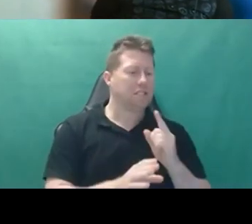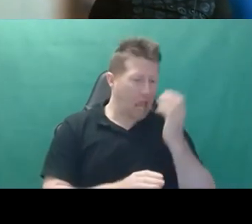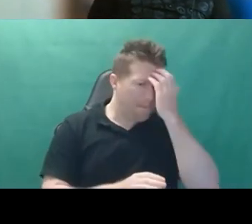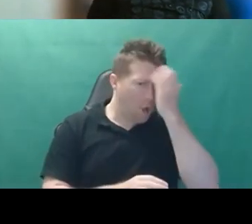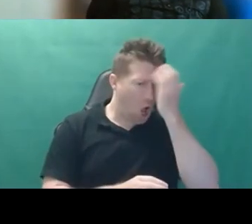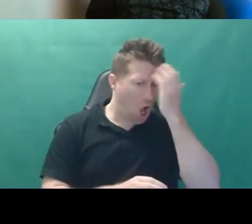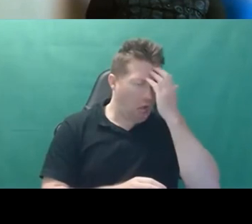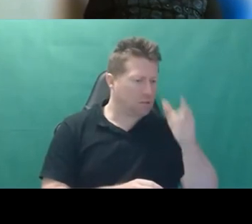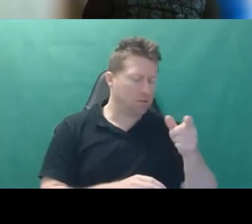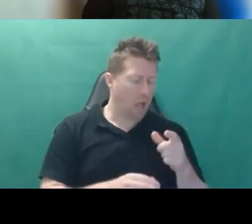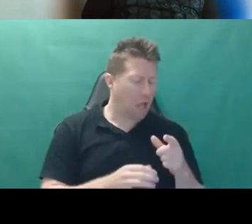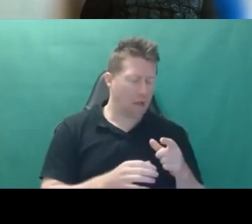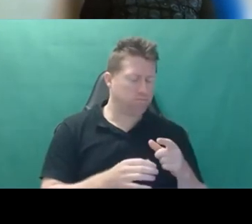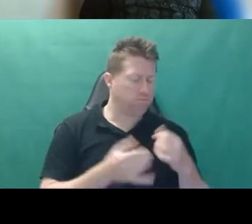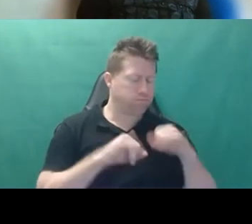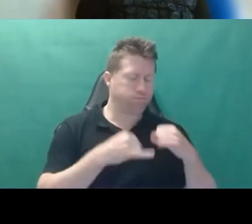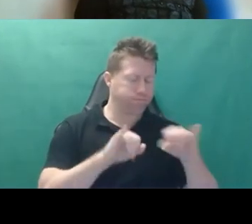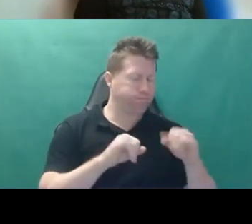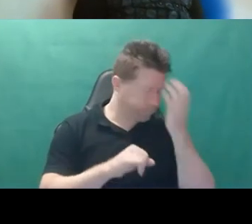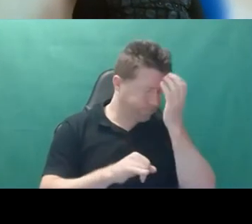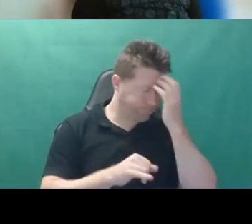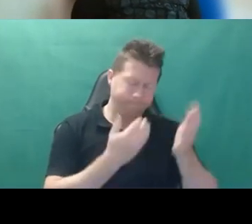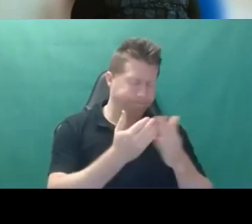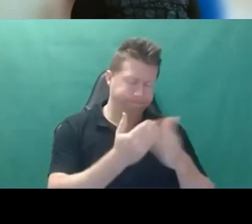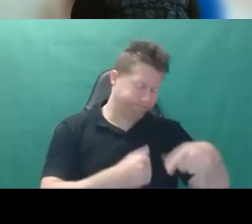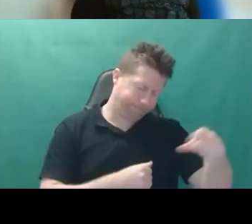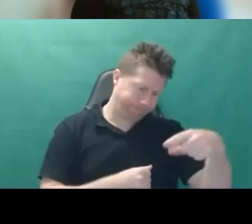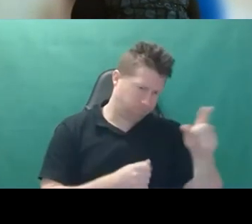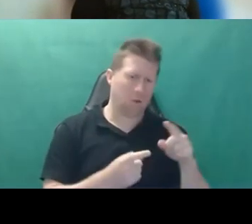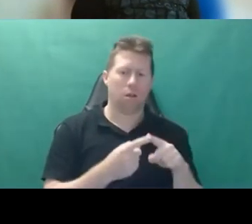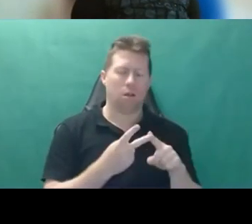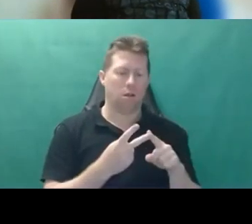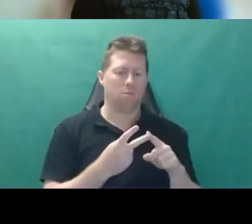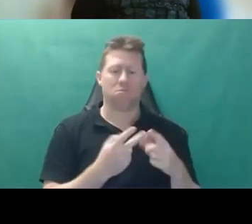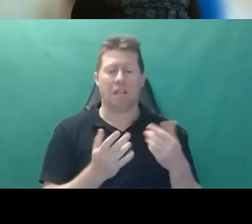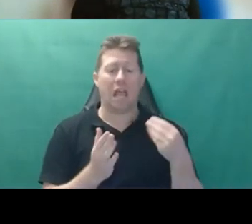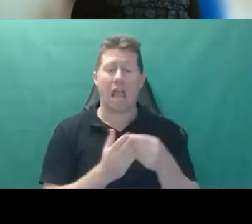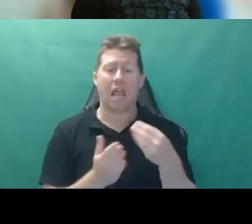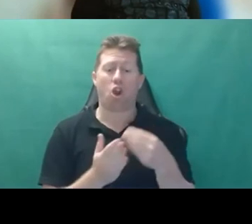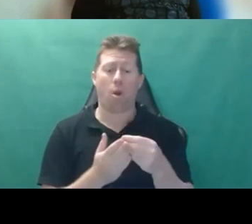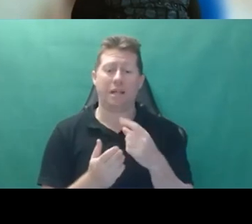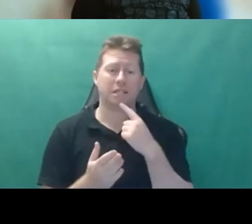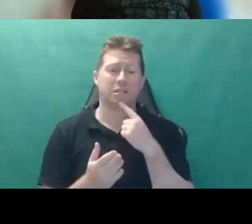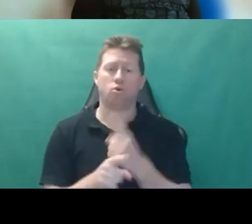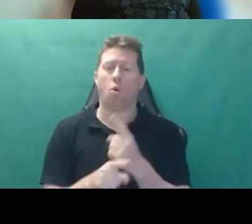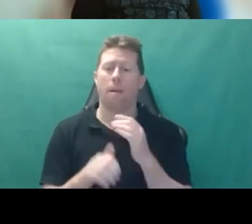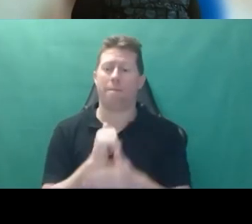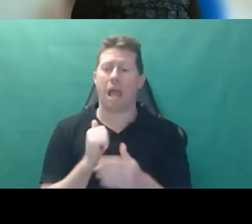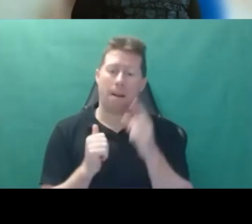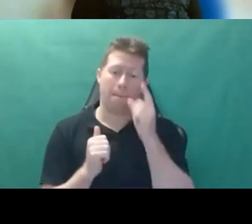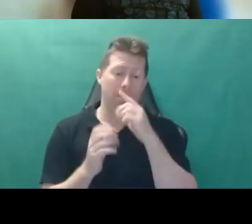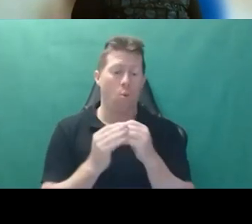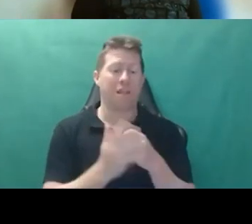body, uh, disabled mind is broken and need to be fixed. How economics might say that, um, people with